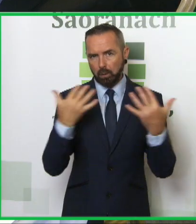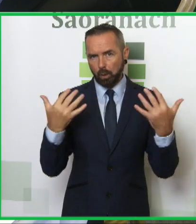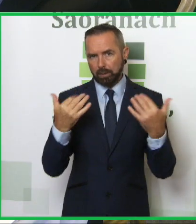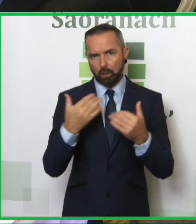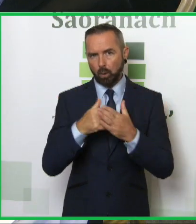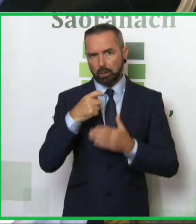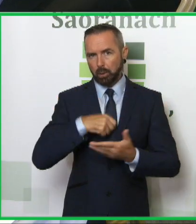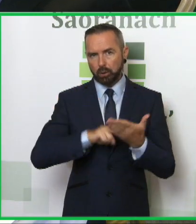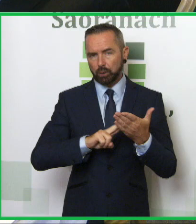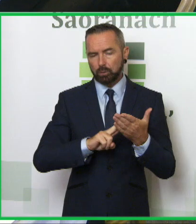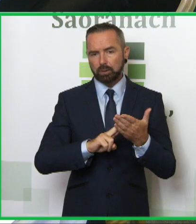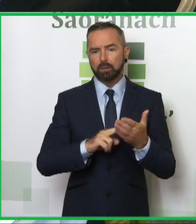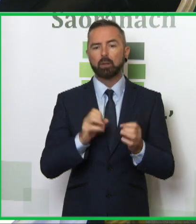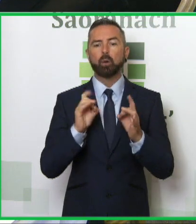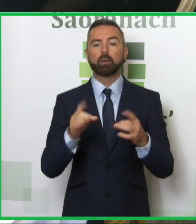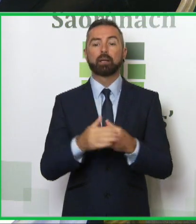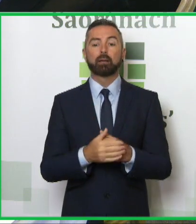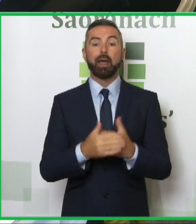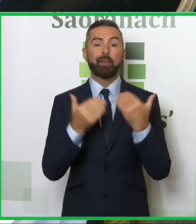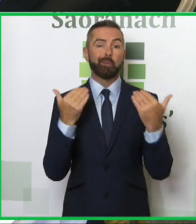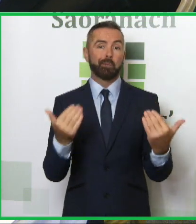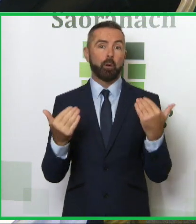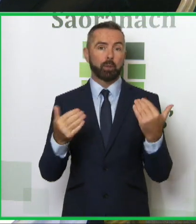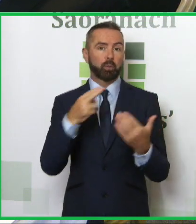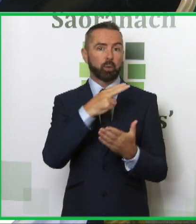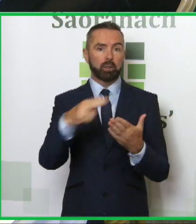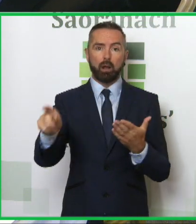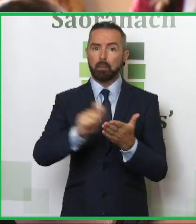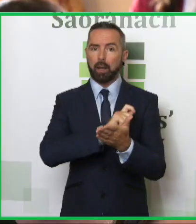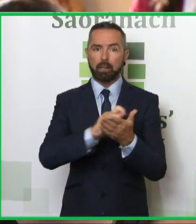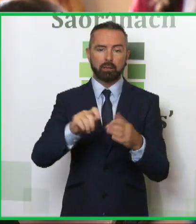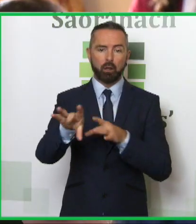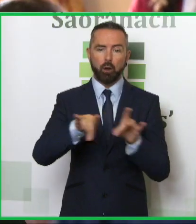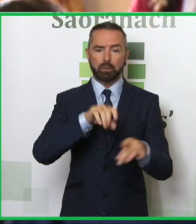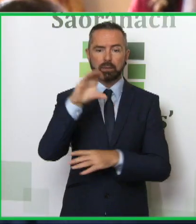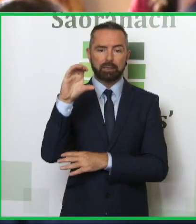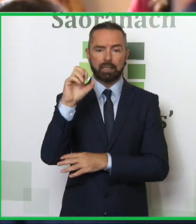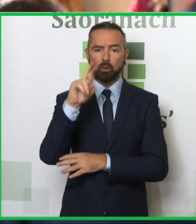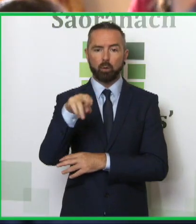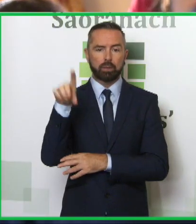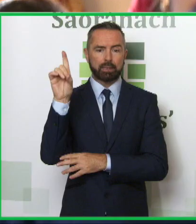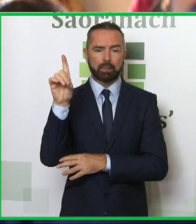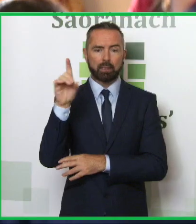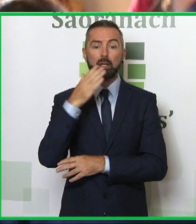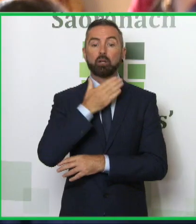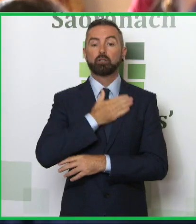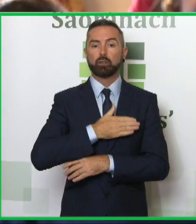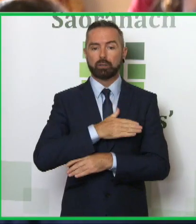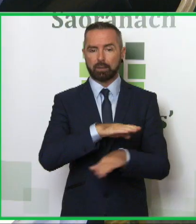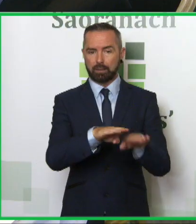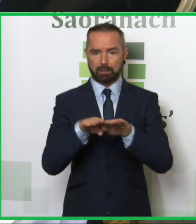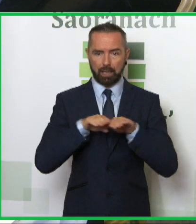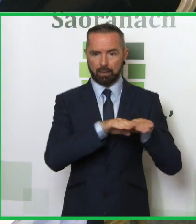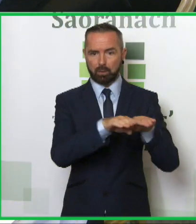Sorry, and the second one, we're not right now balloting on option C. It's RD. It's the status